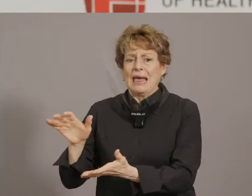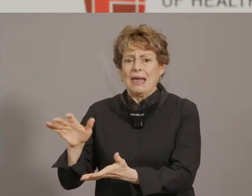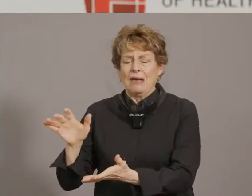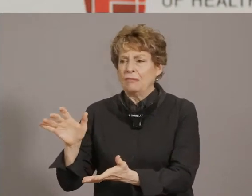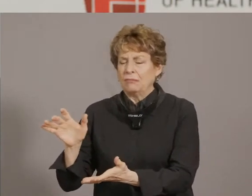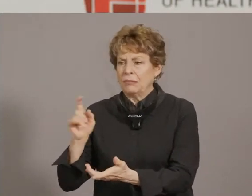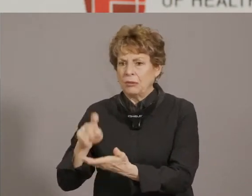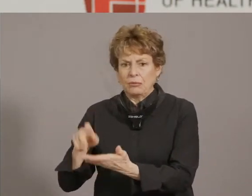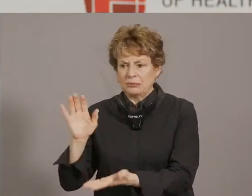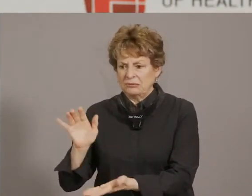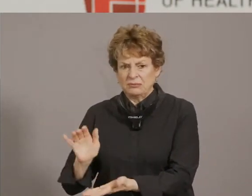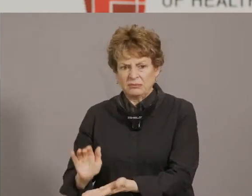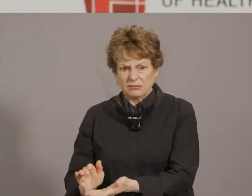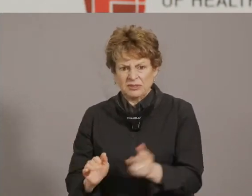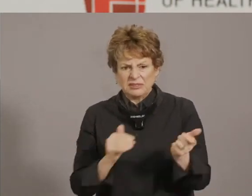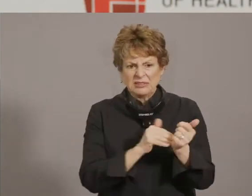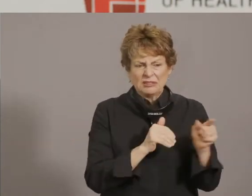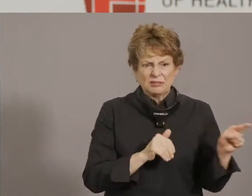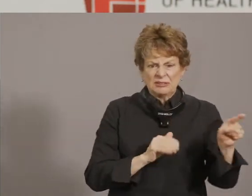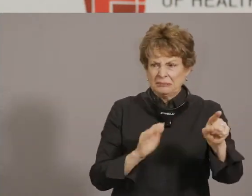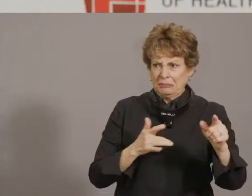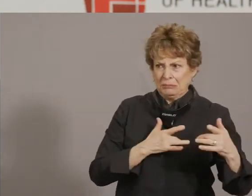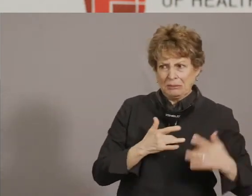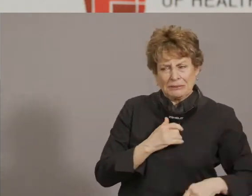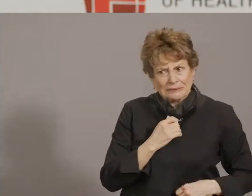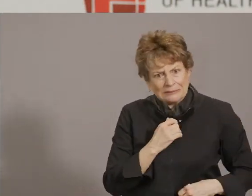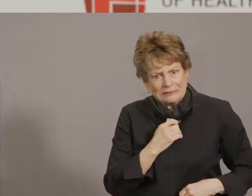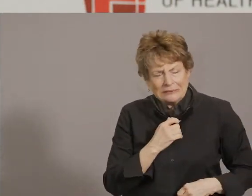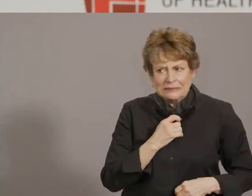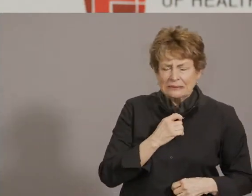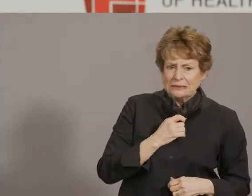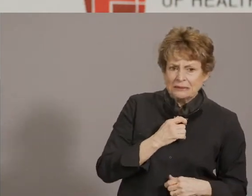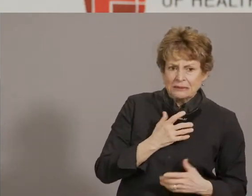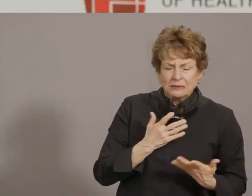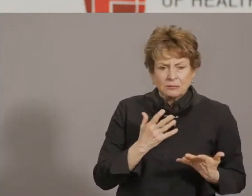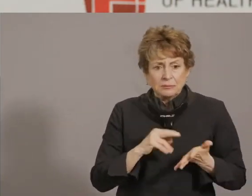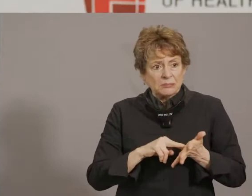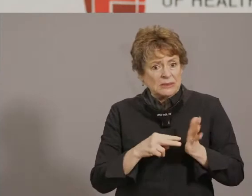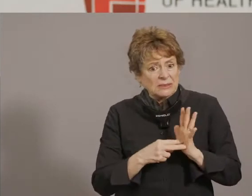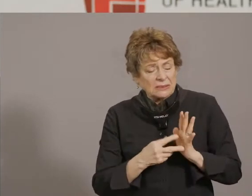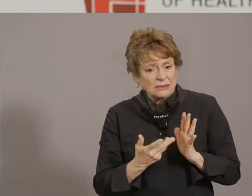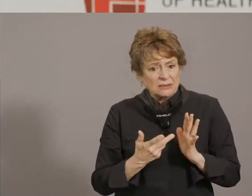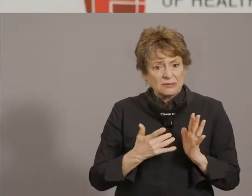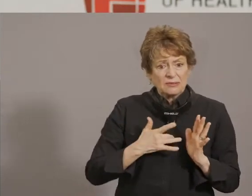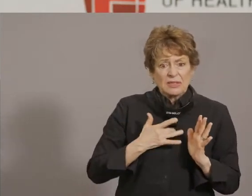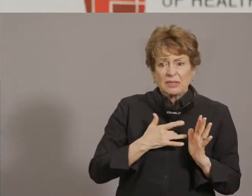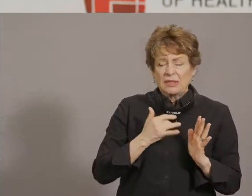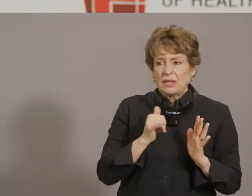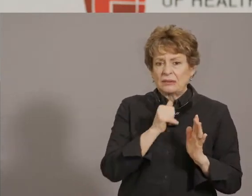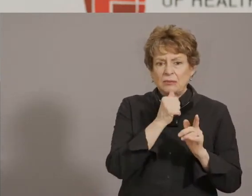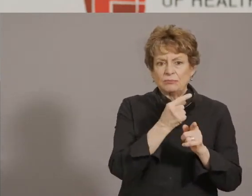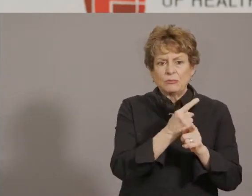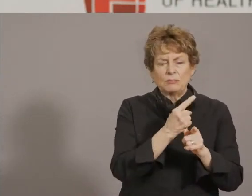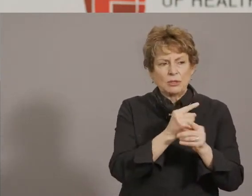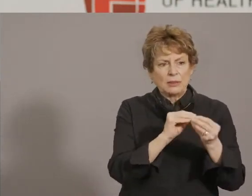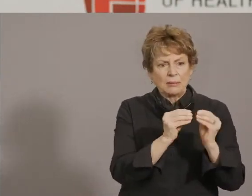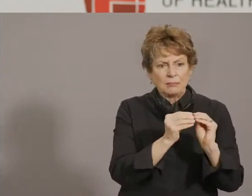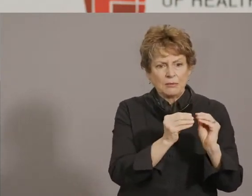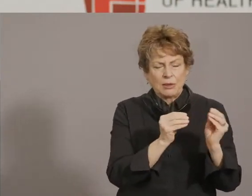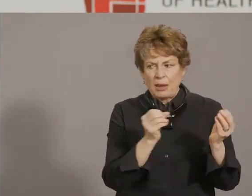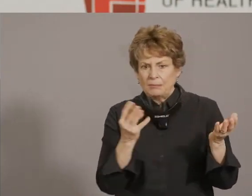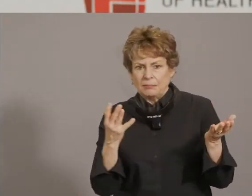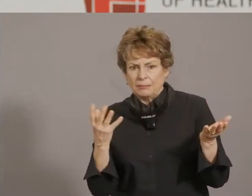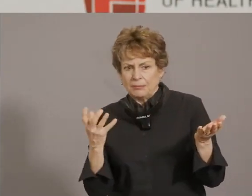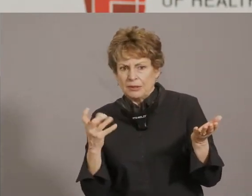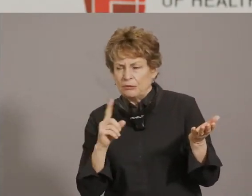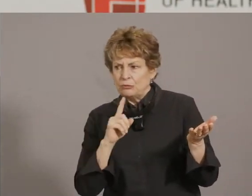They're a little bit worried about this because then we're not getting the proper numbers on how many people actually have COVID, of course. So what more needs to be done